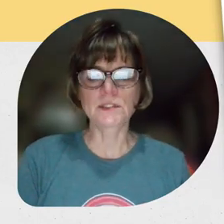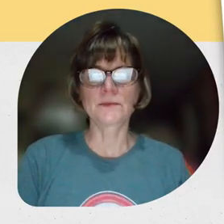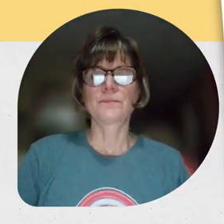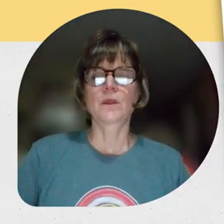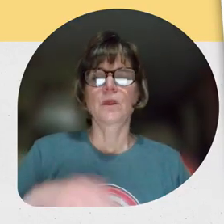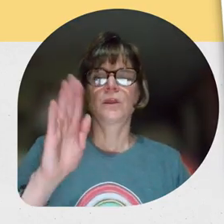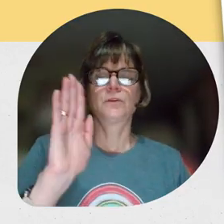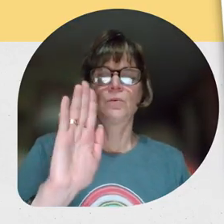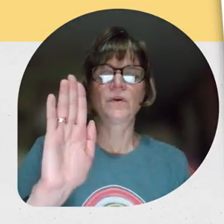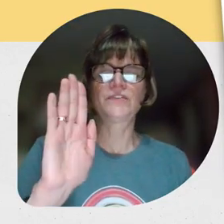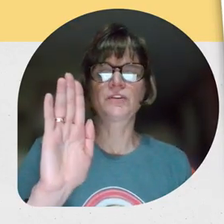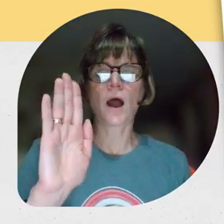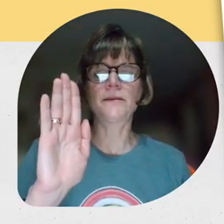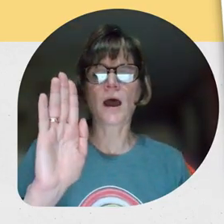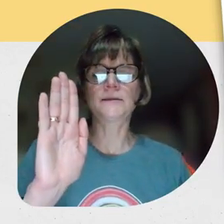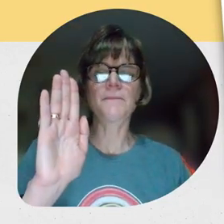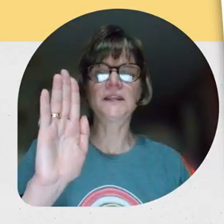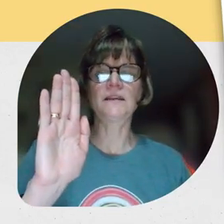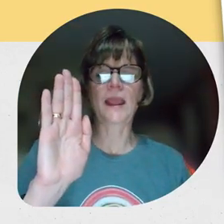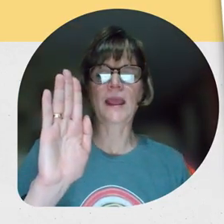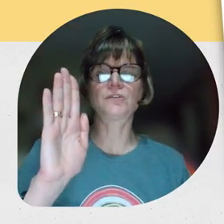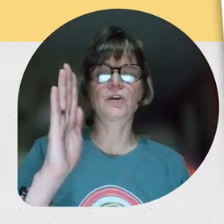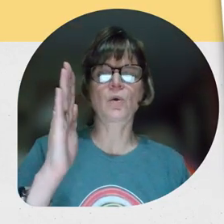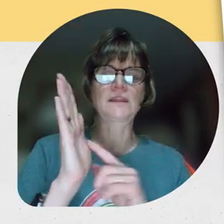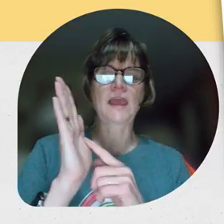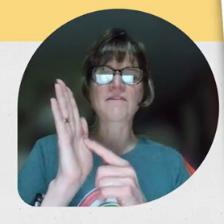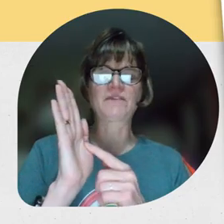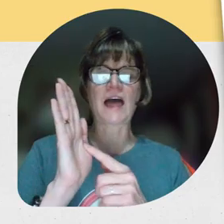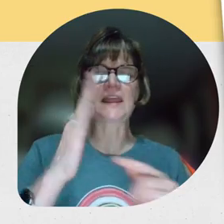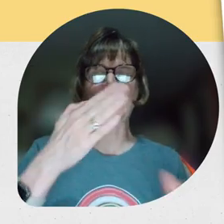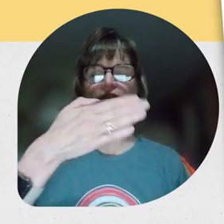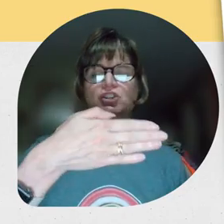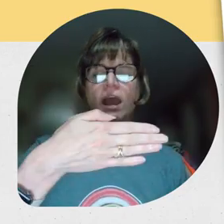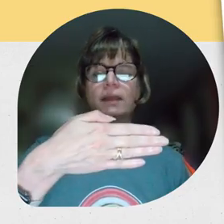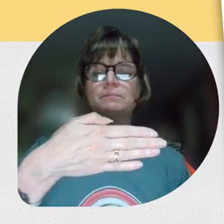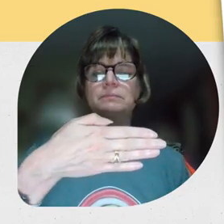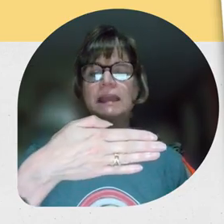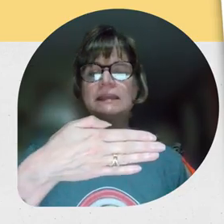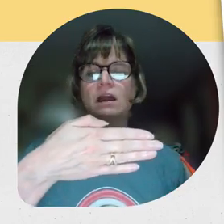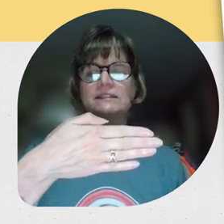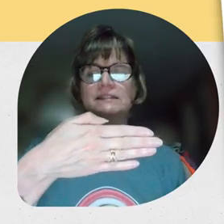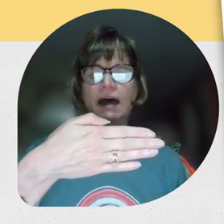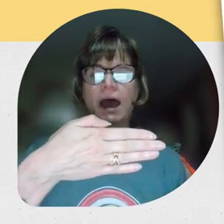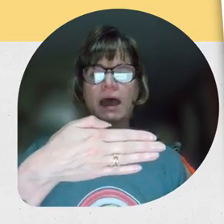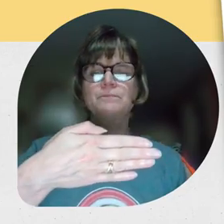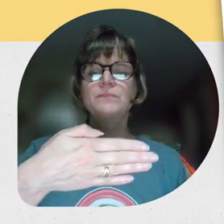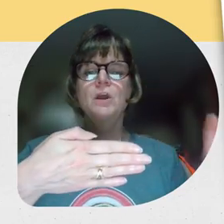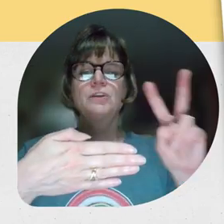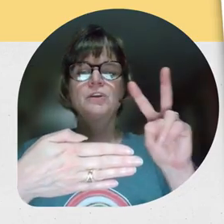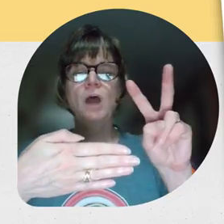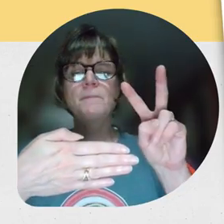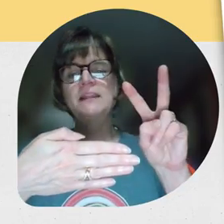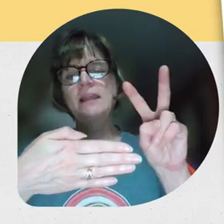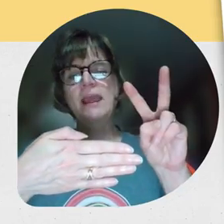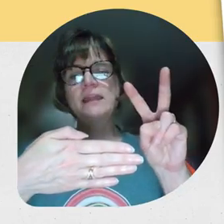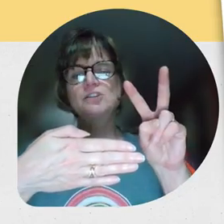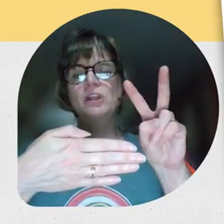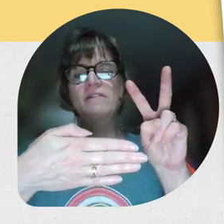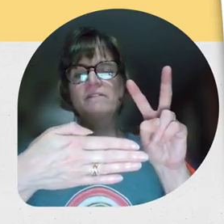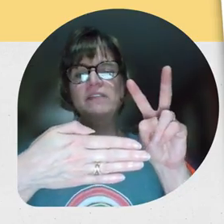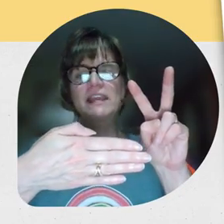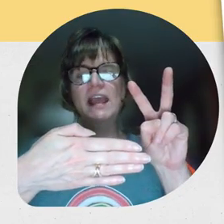Toast. With your non-dominant hand, you're going to have a flat hand shape laying on its side. Your dominant